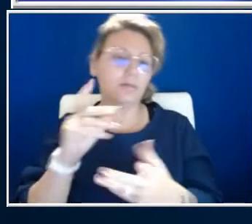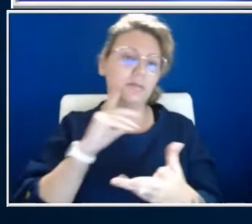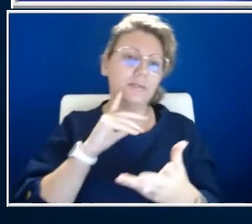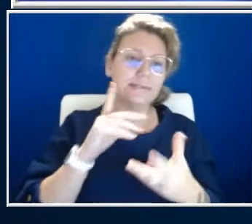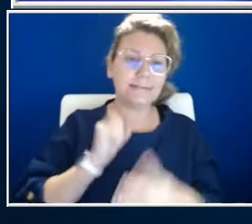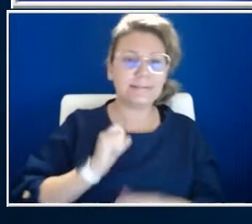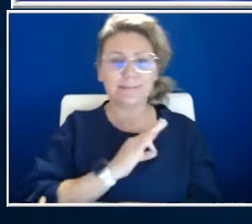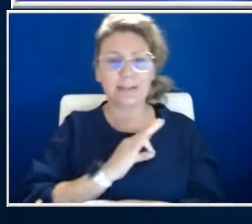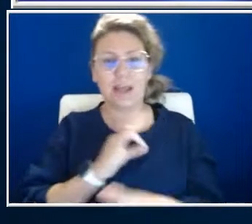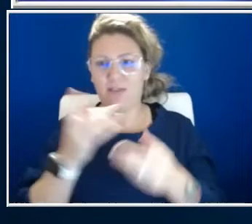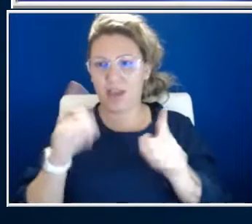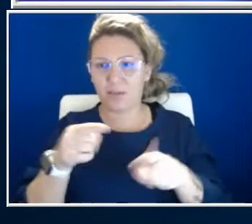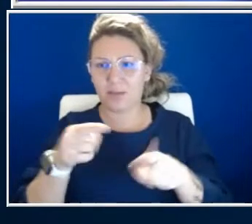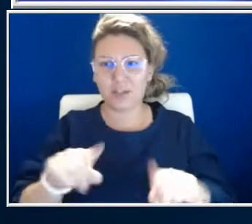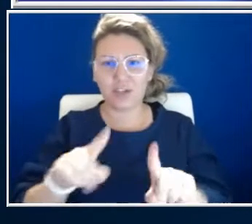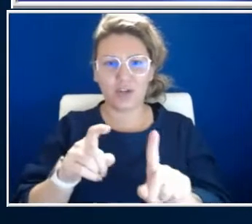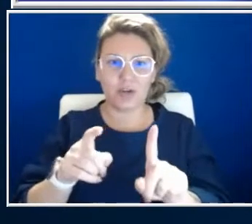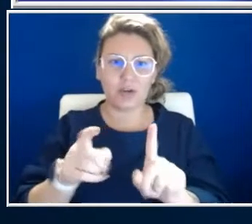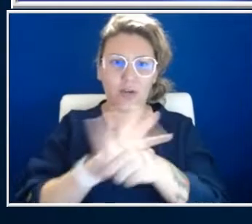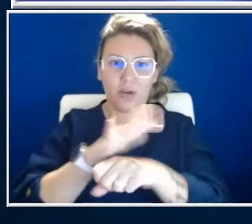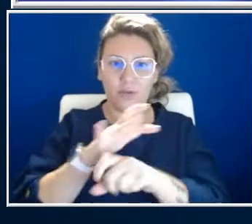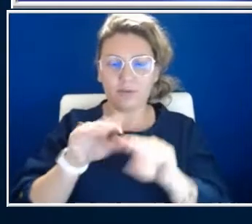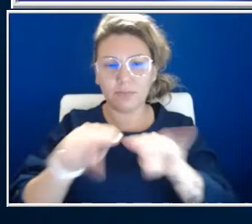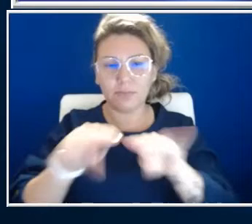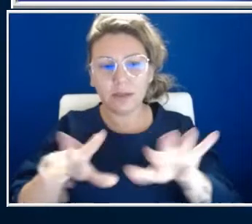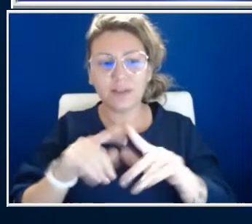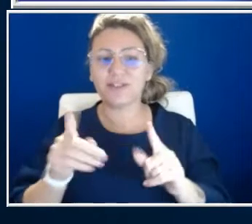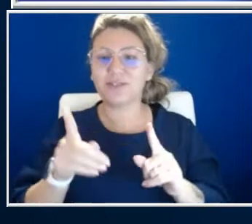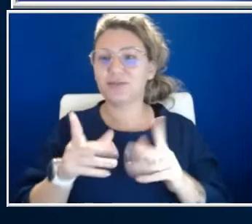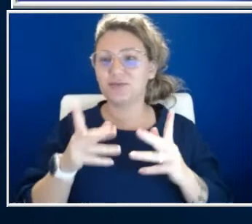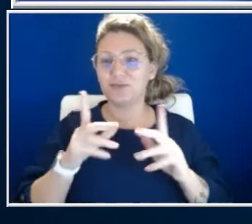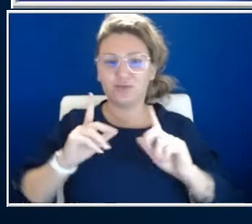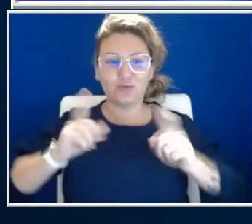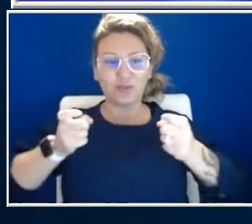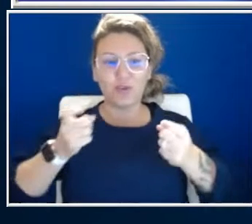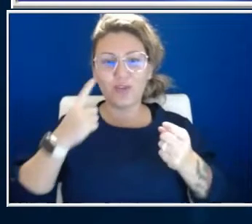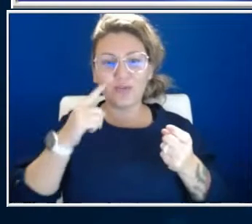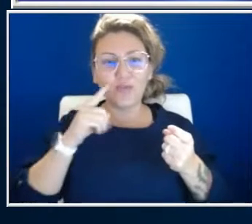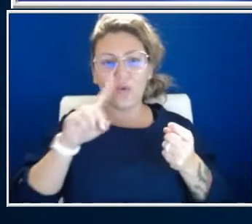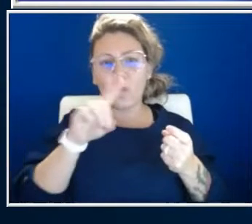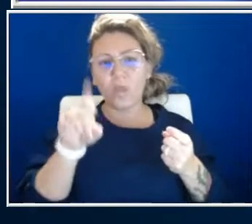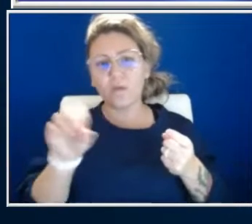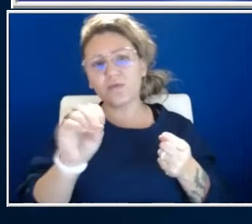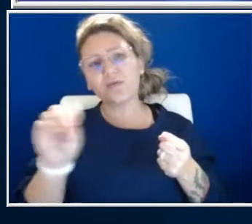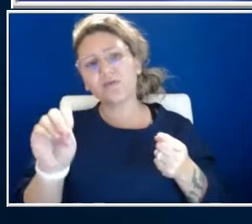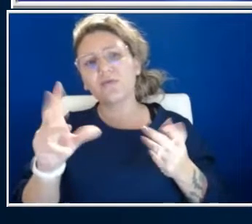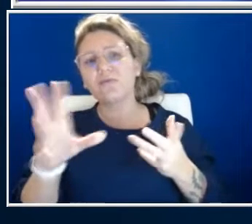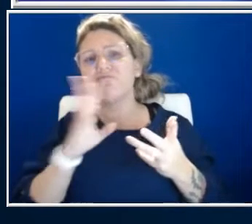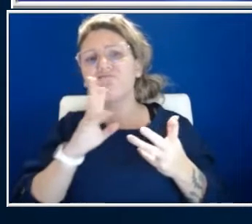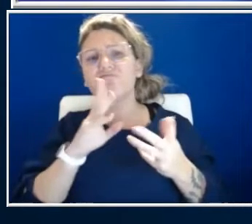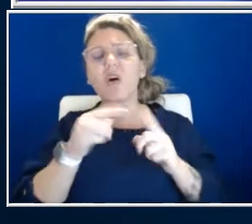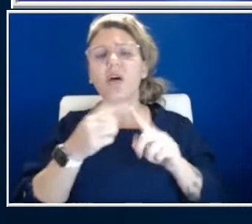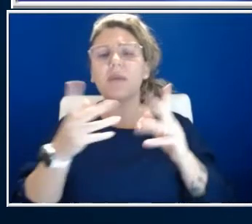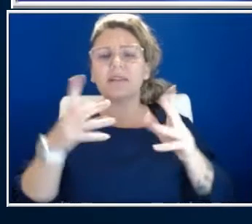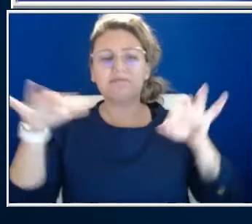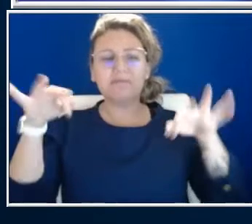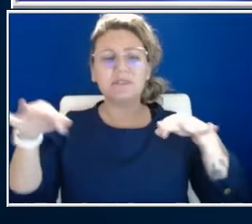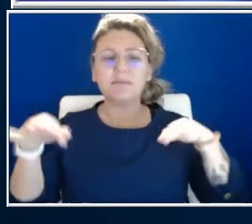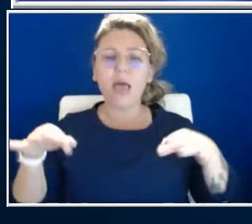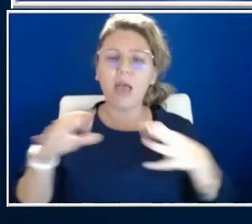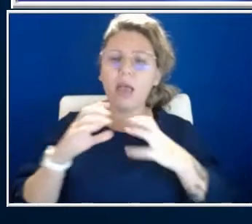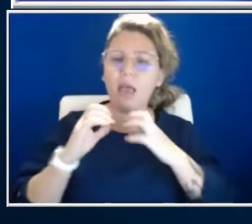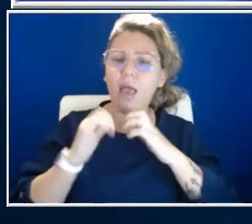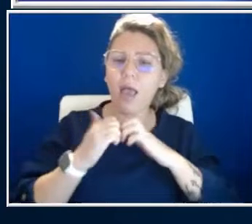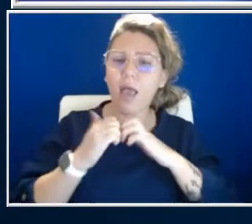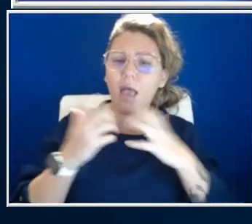was all off time that you all donated to the zoo, but just kind of talk amongst yourselves and explain how the